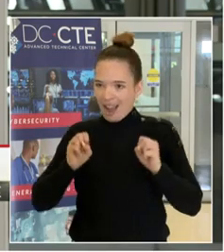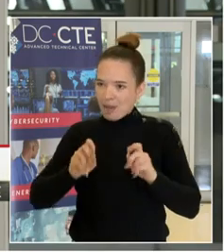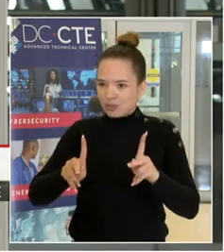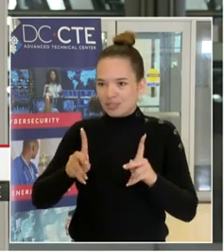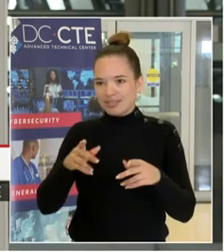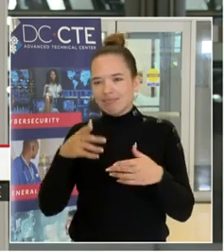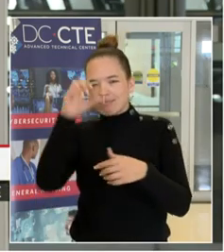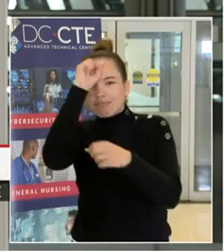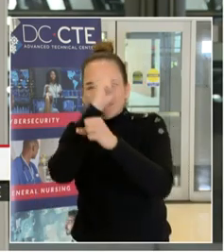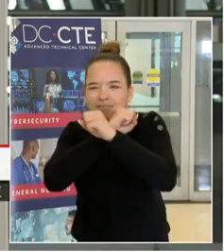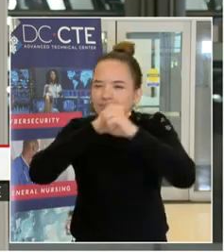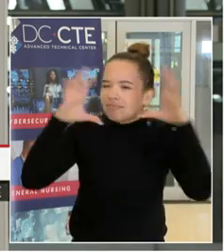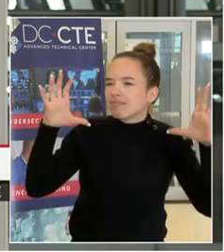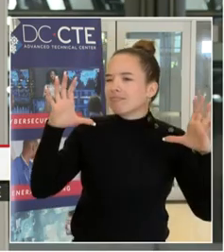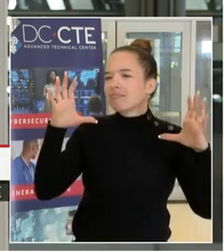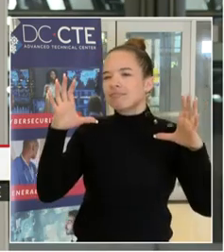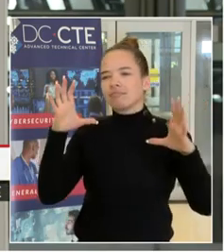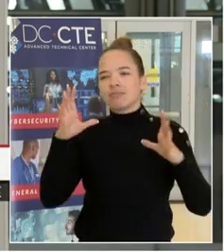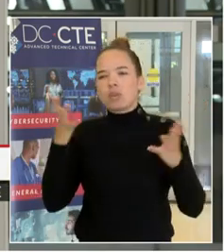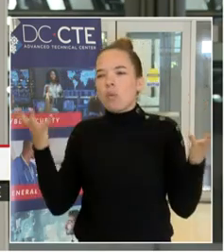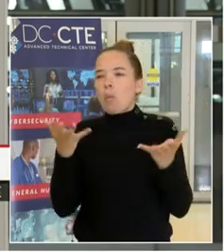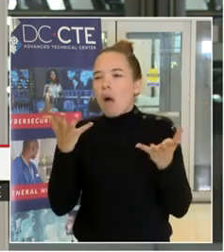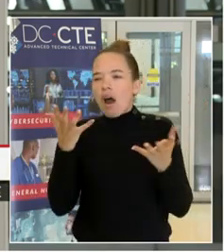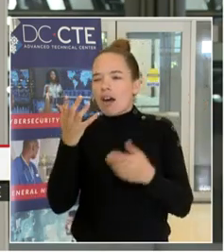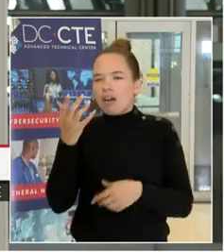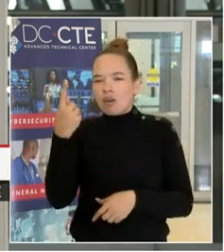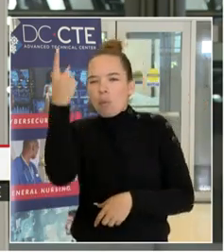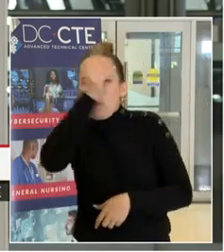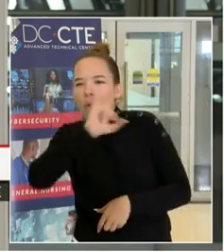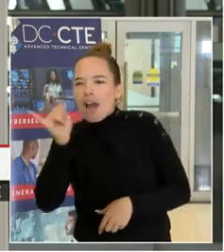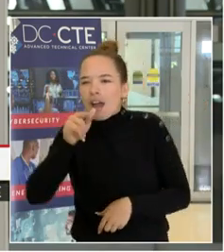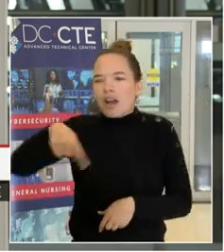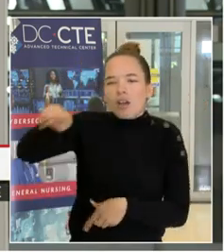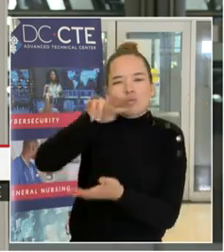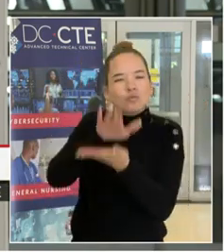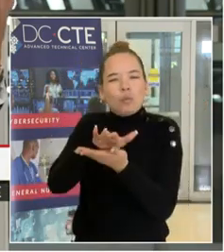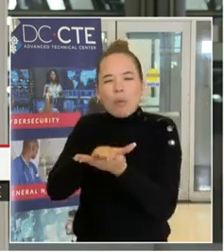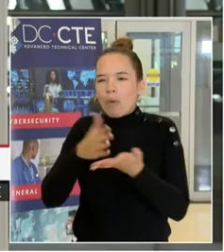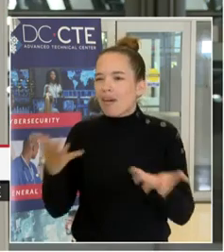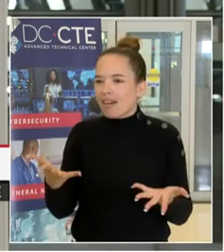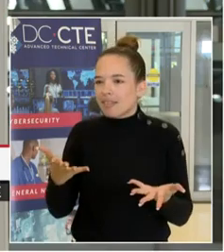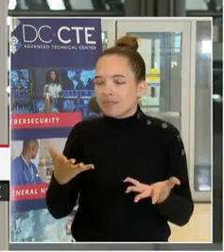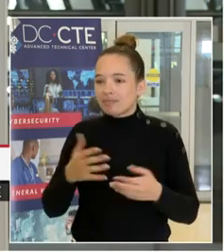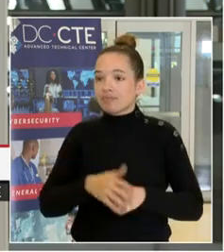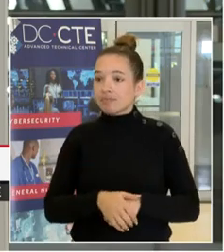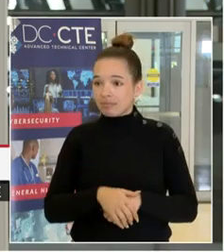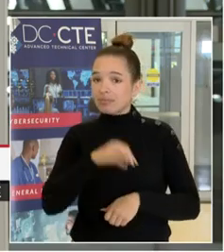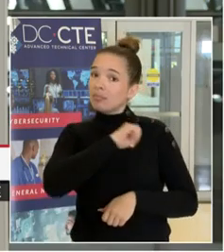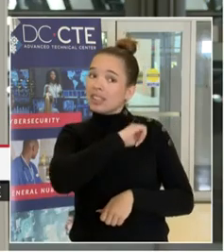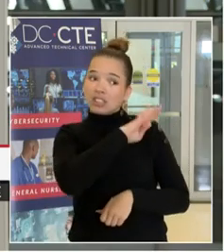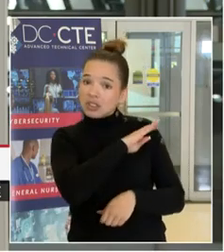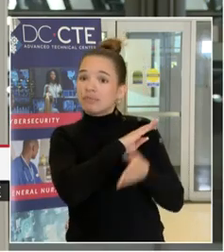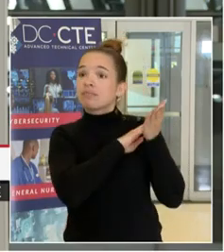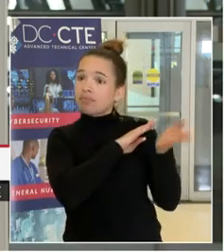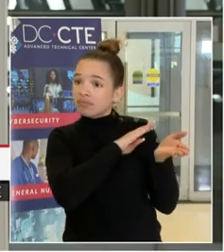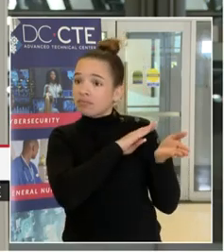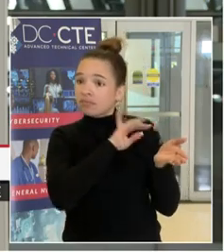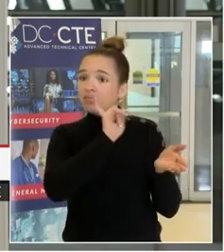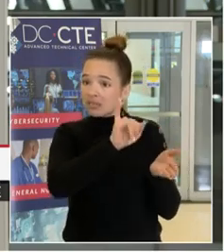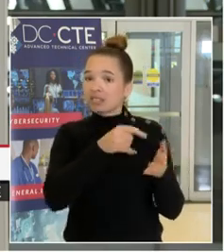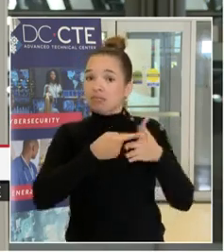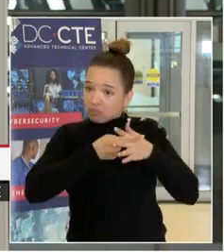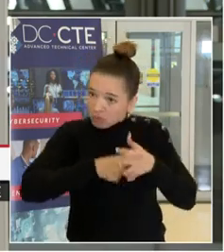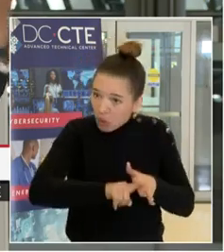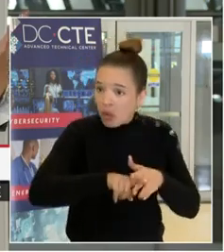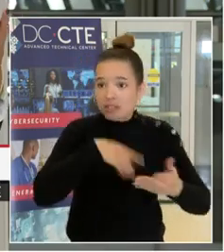had tremendous, incredible support from Mayor Bowser from day one to, yes, ma'am, now we have to be at the Trinity